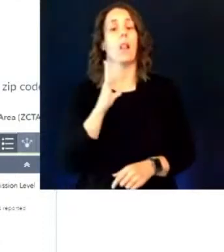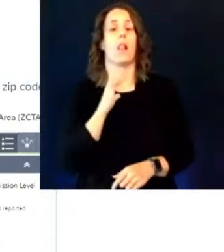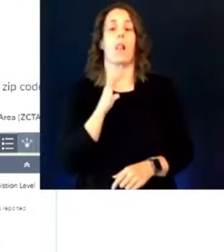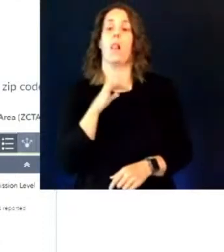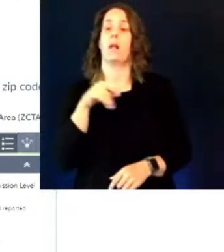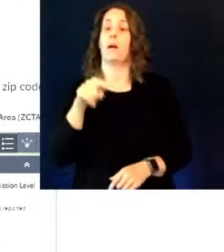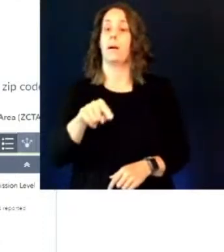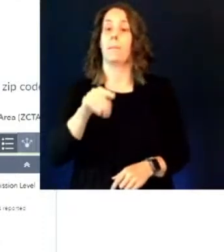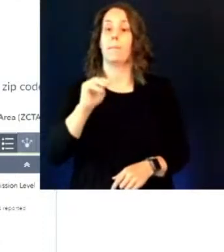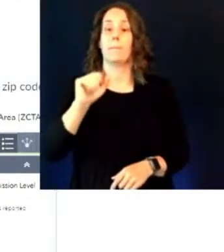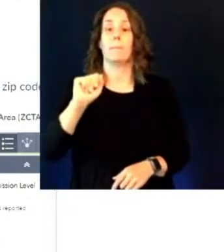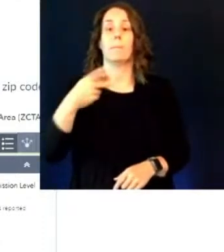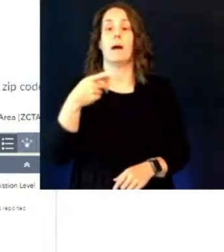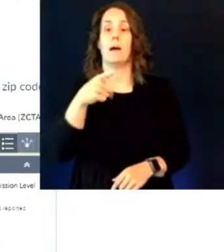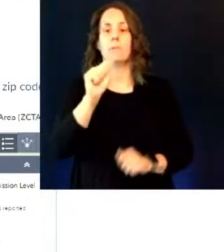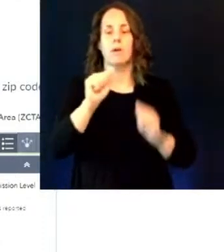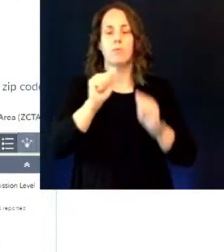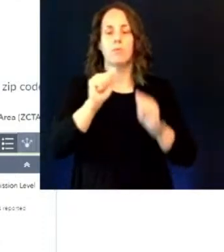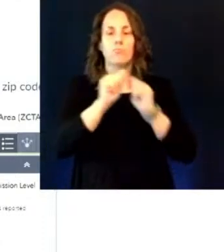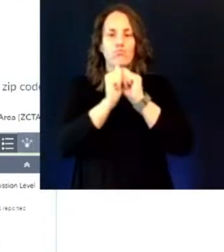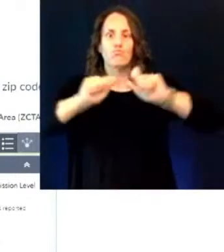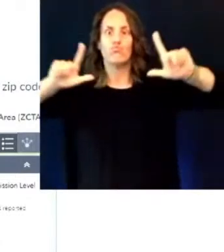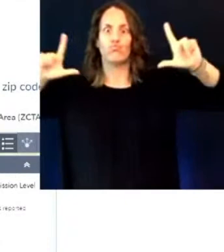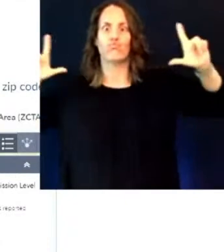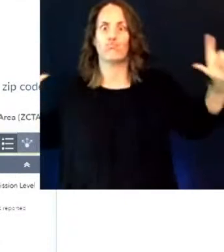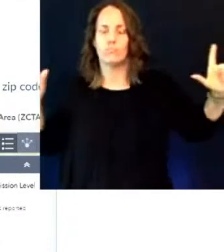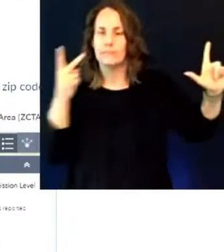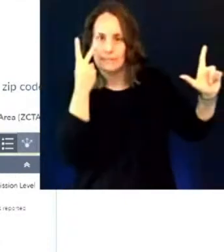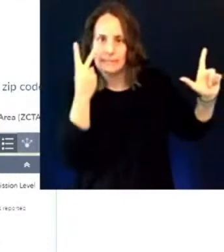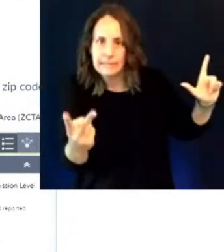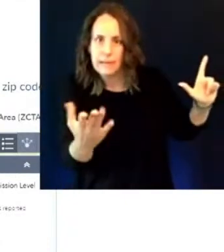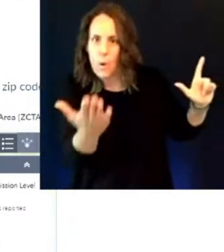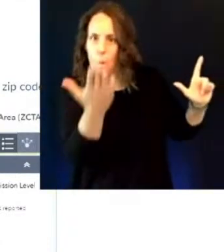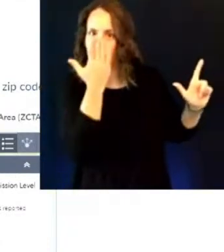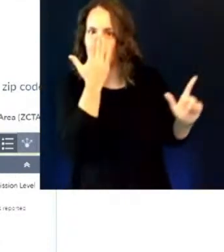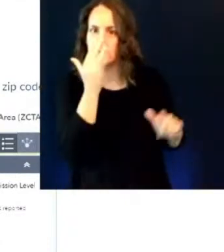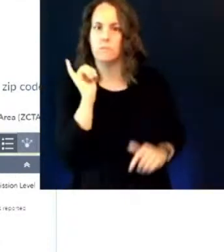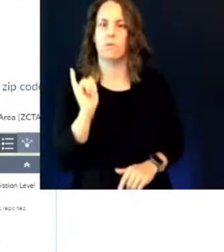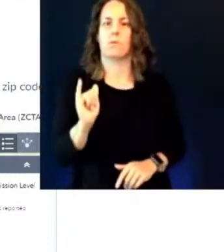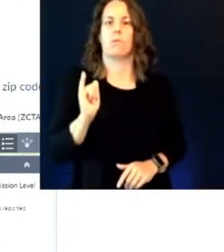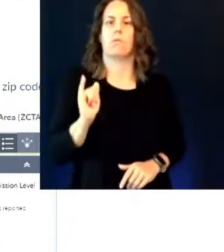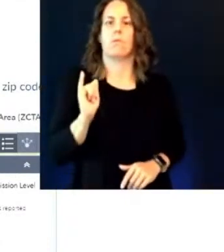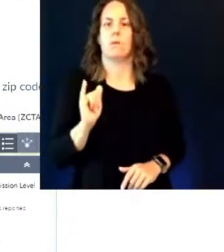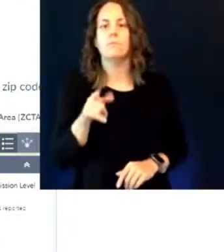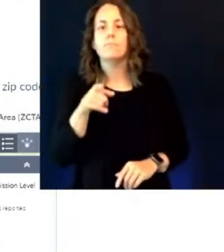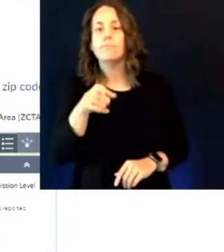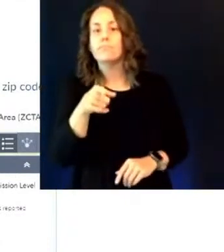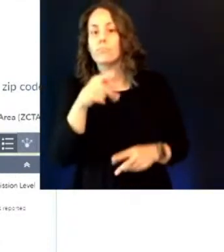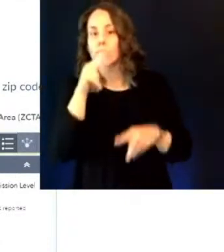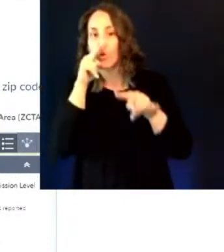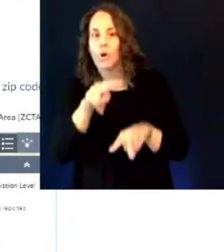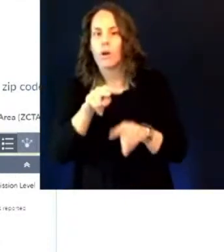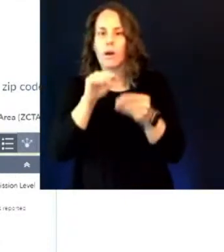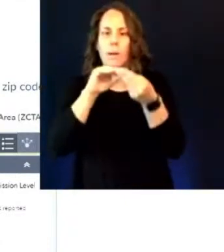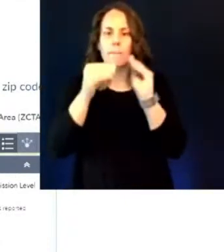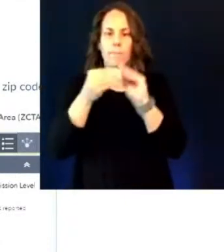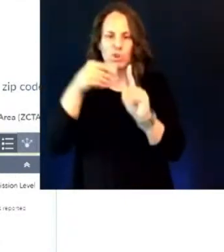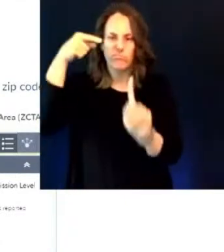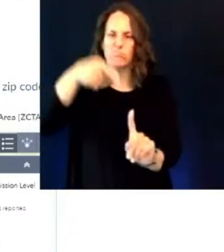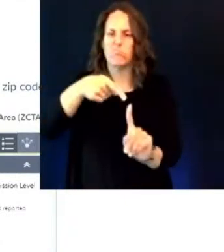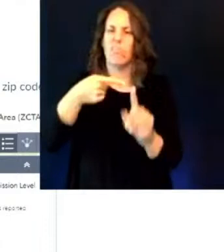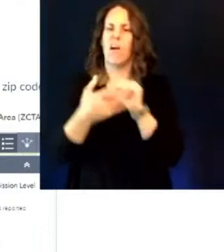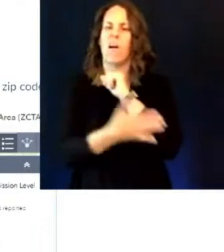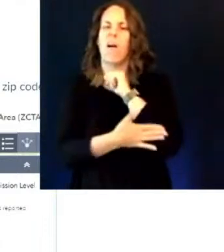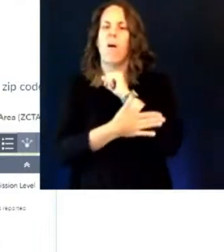really nice features of our map is that you can actually look at our data at the county level, at the school